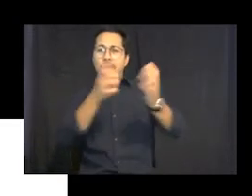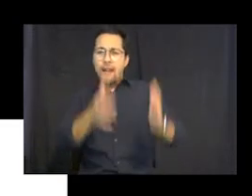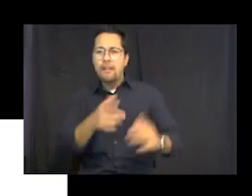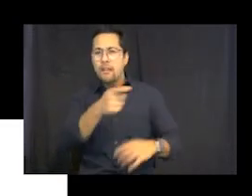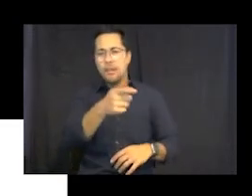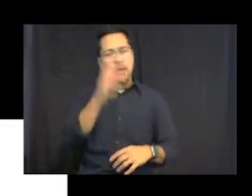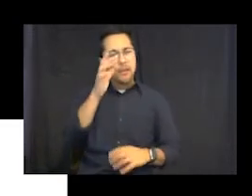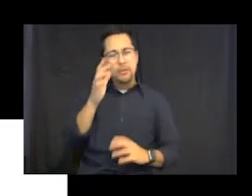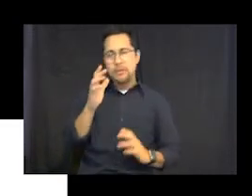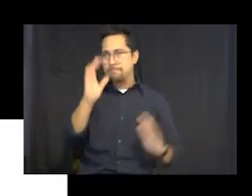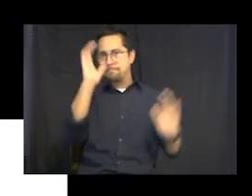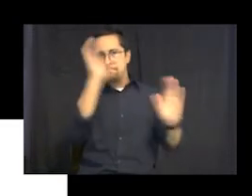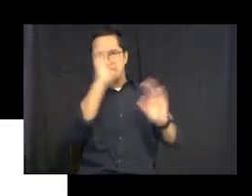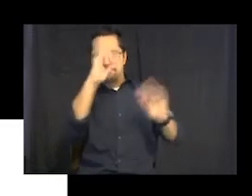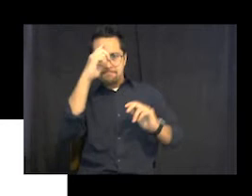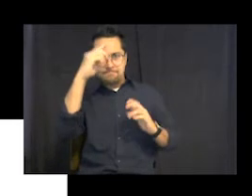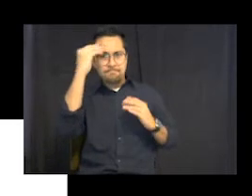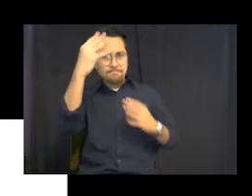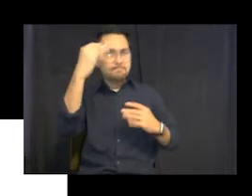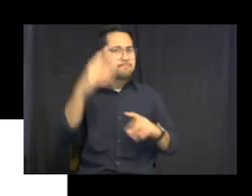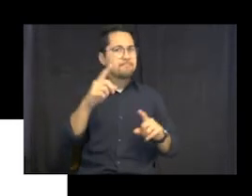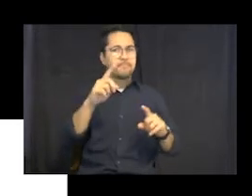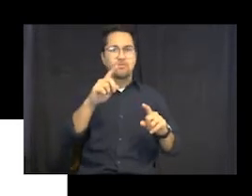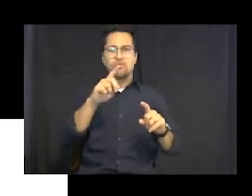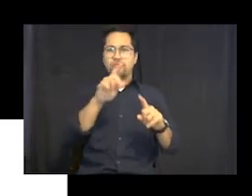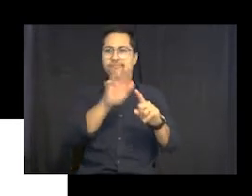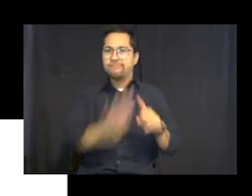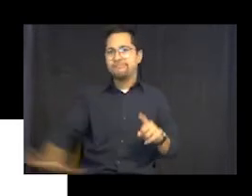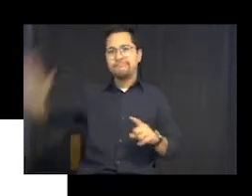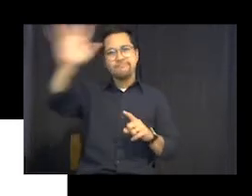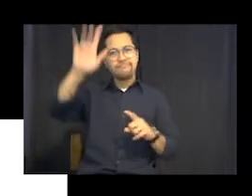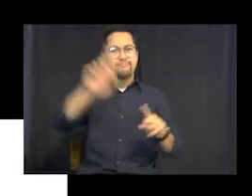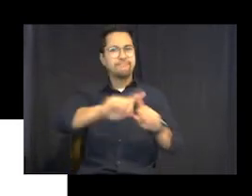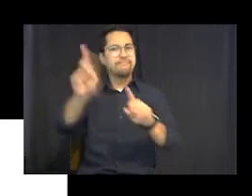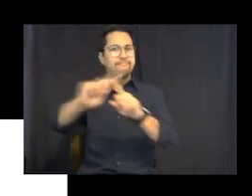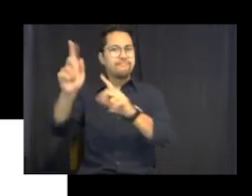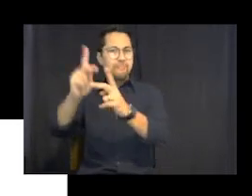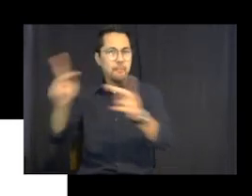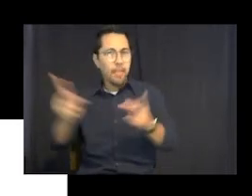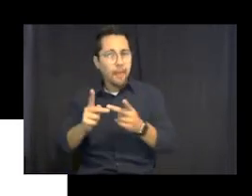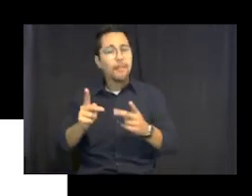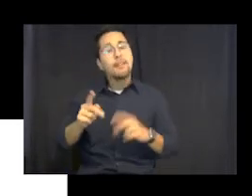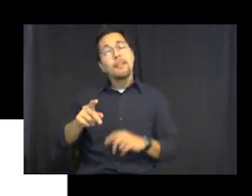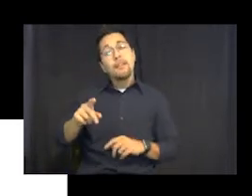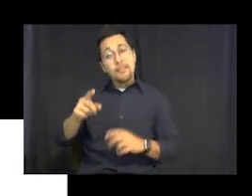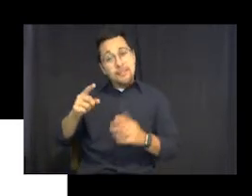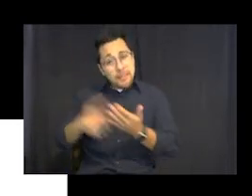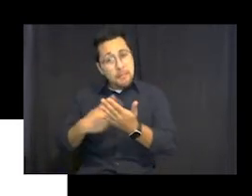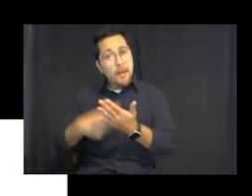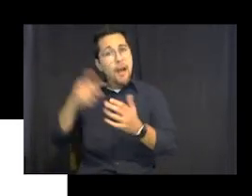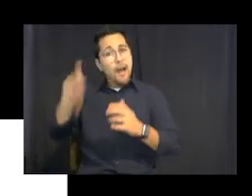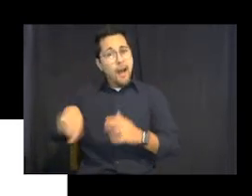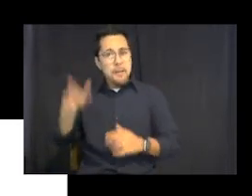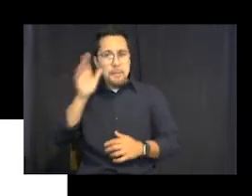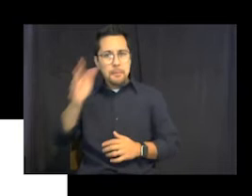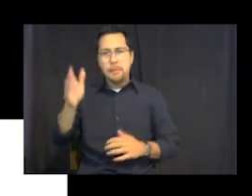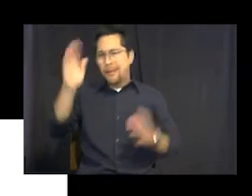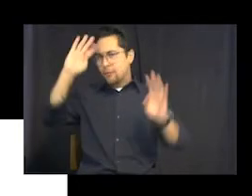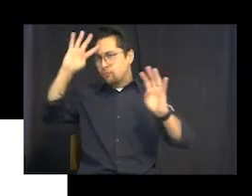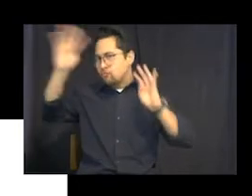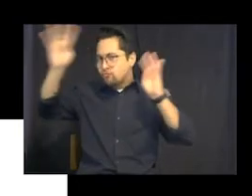for information in lots of places. And sometimes you need to be creative in meeting your goals,